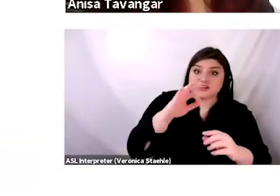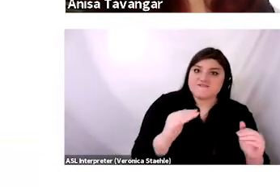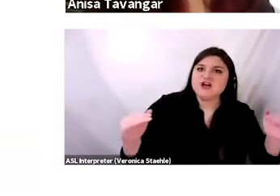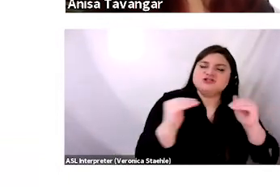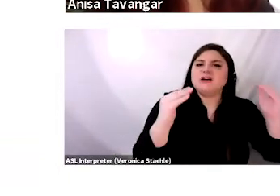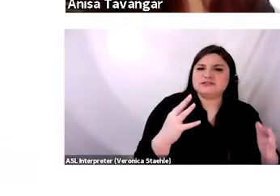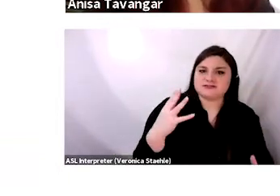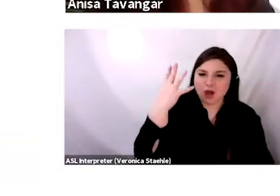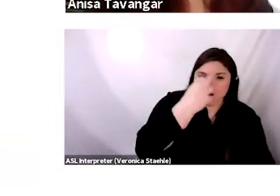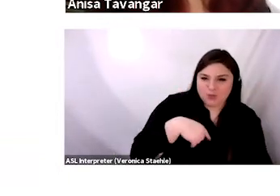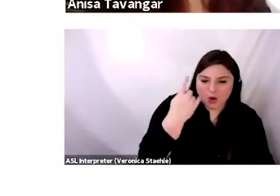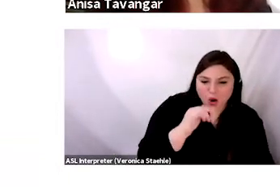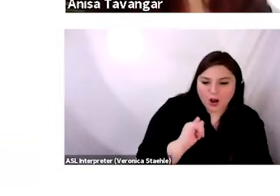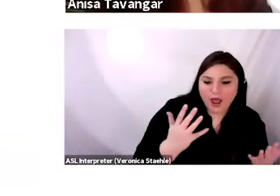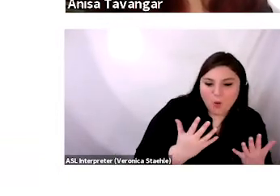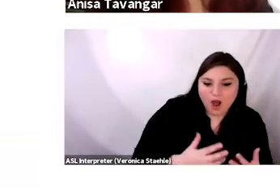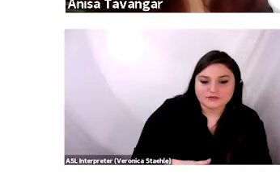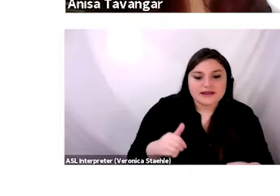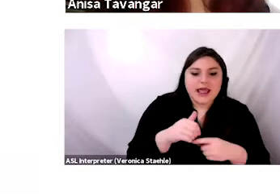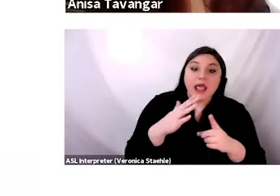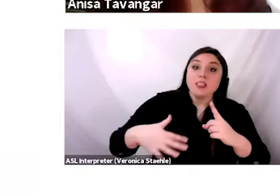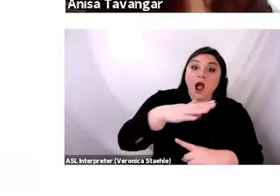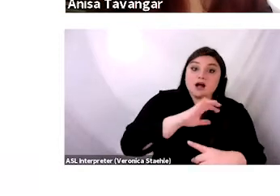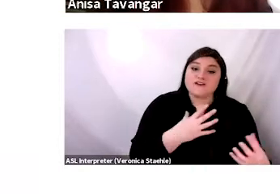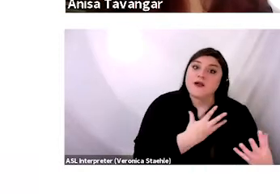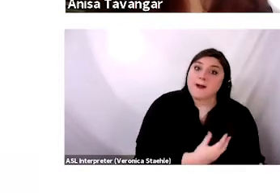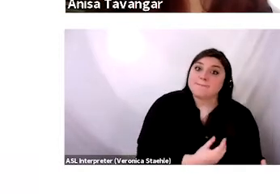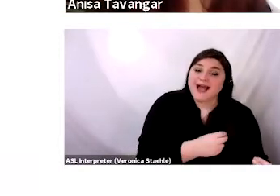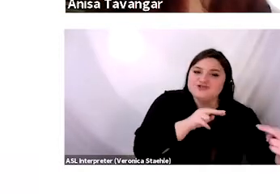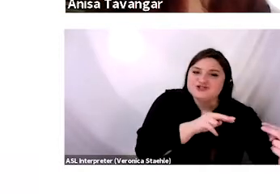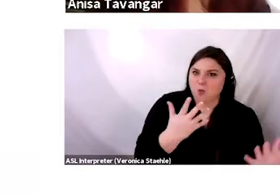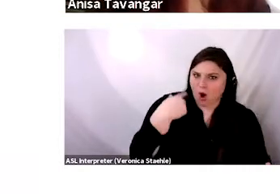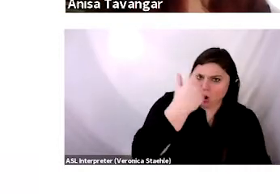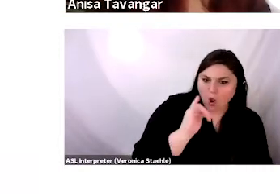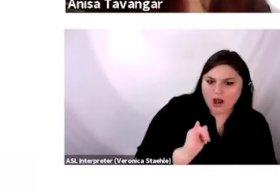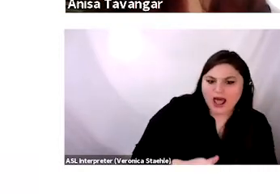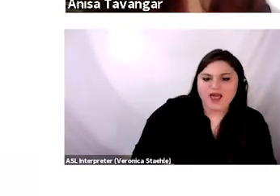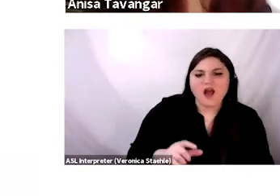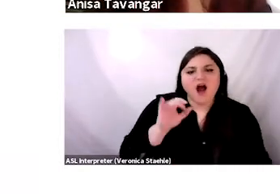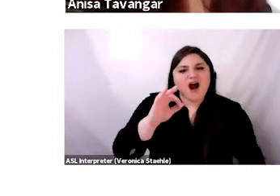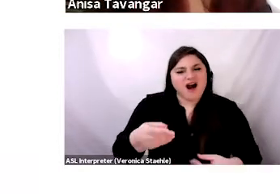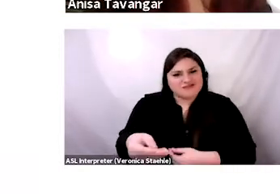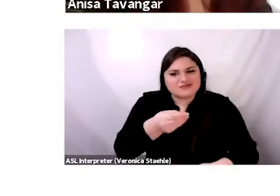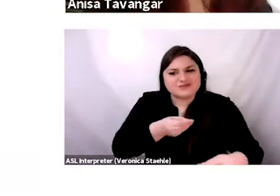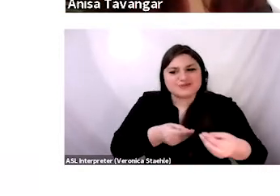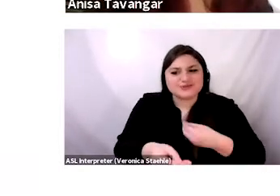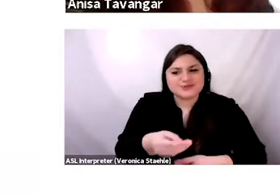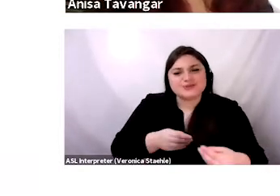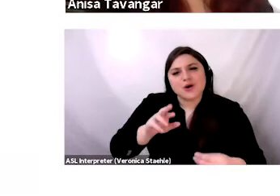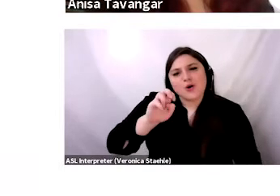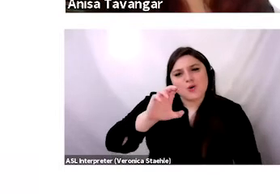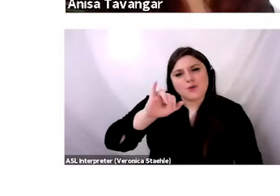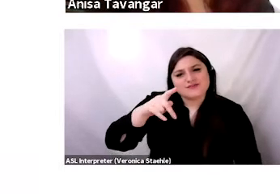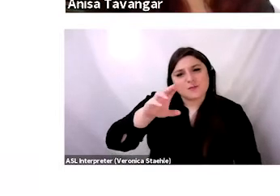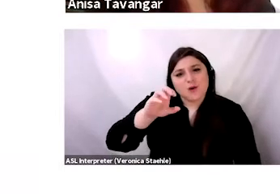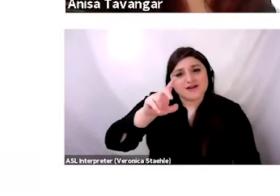in a context of justice, in a context of compassion, in a context of reciprocity? In what ways can beauty be